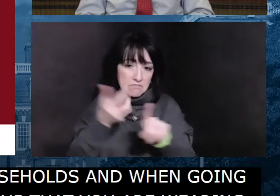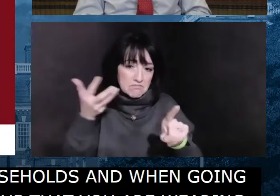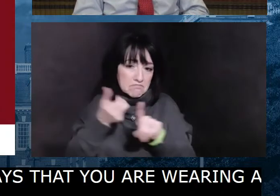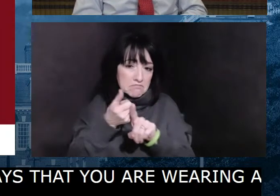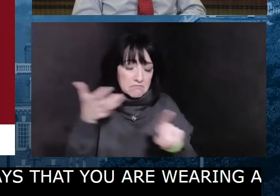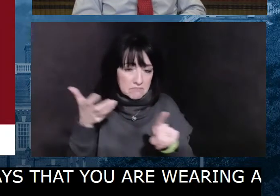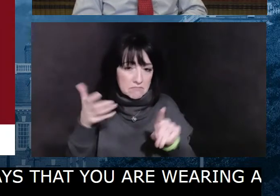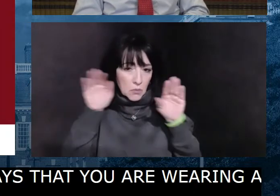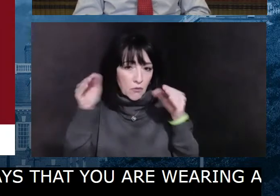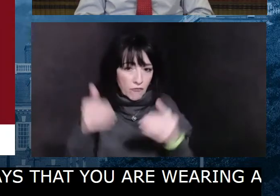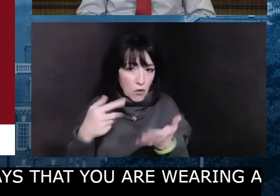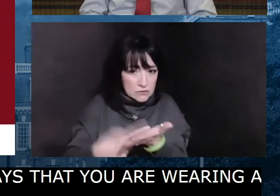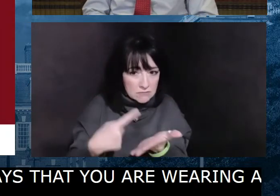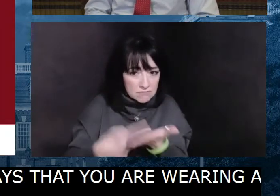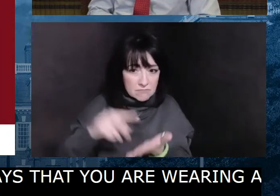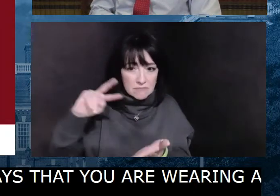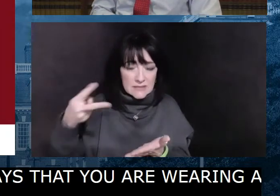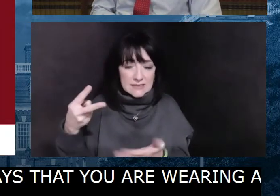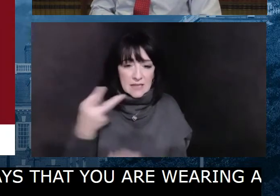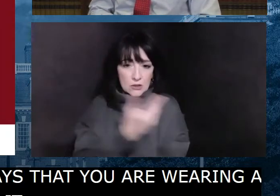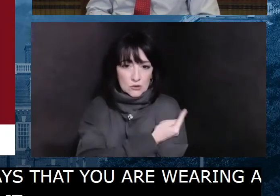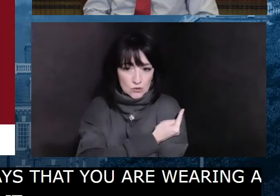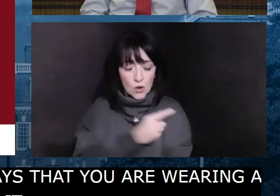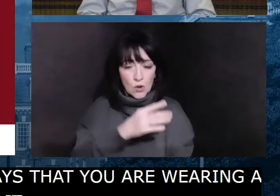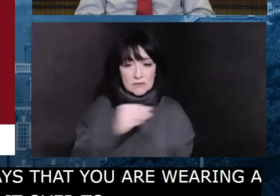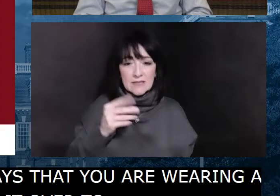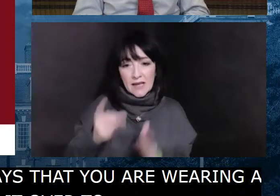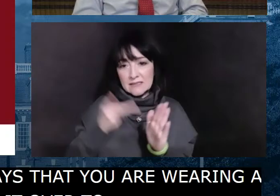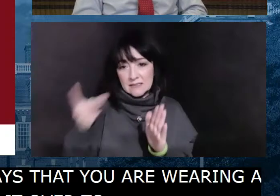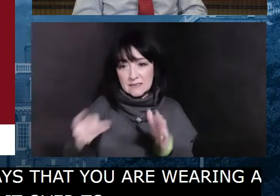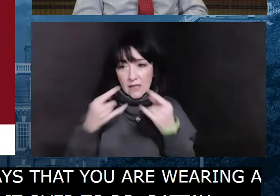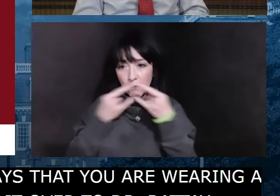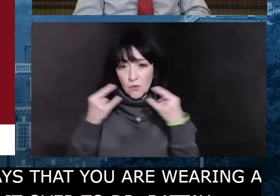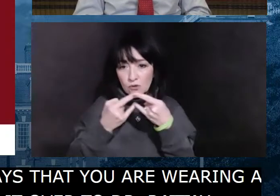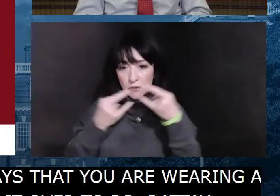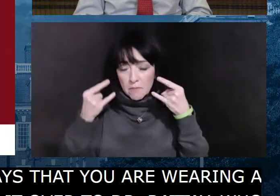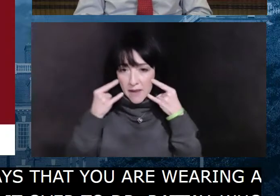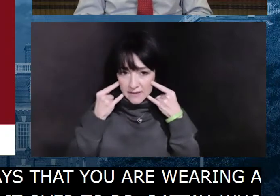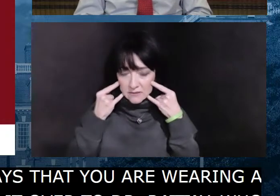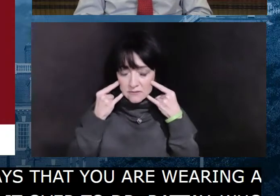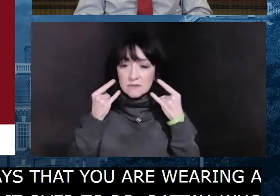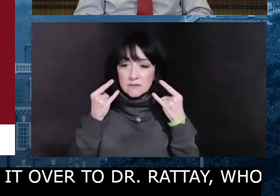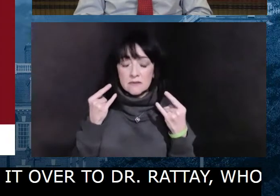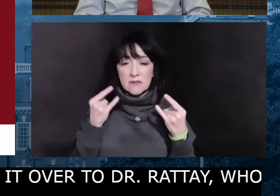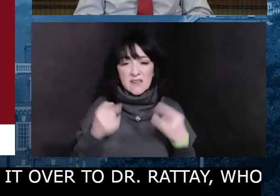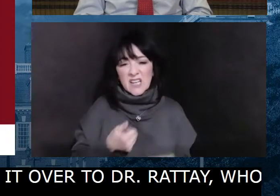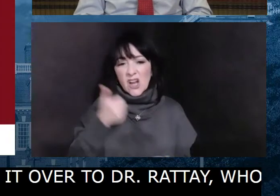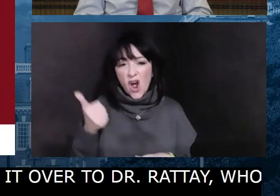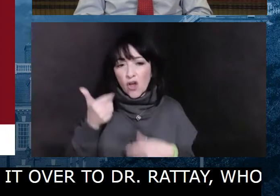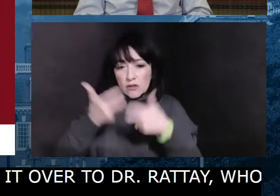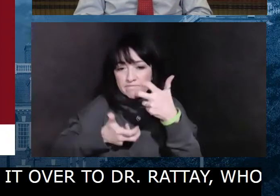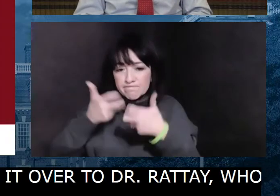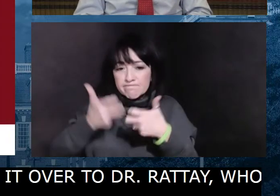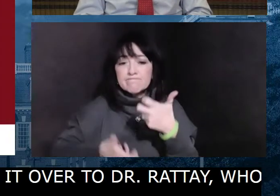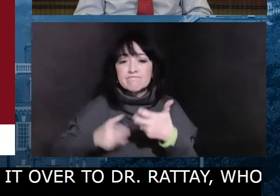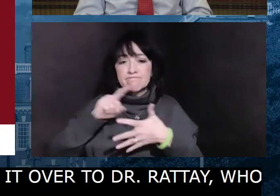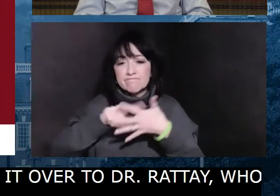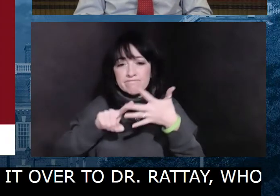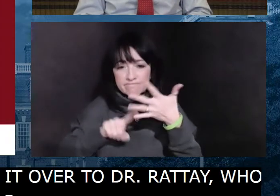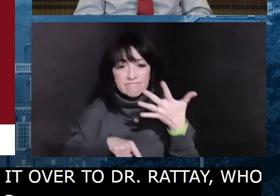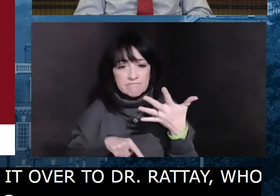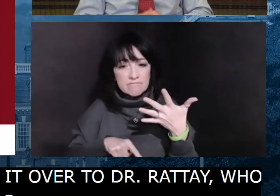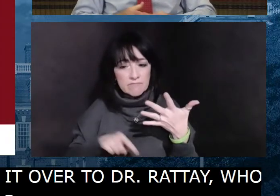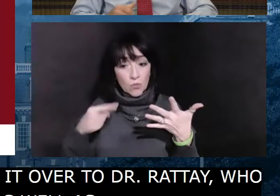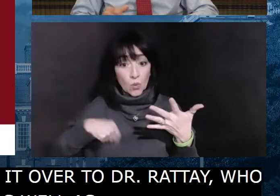second doses, as well as double masking and other issues that we're focusing on this coming